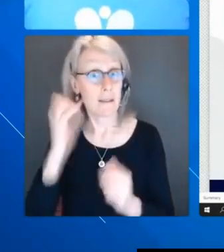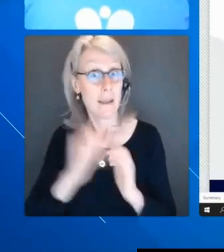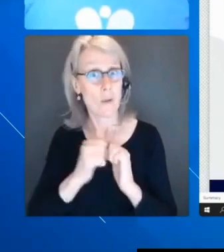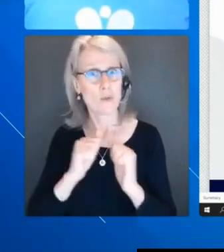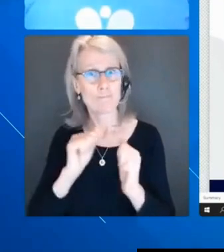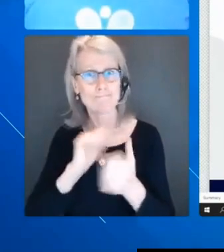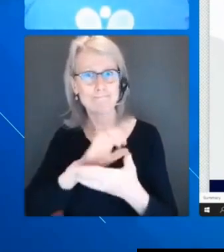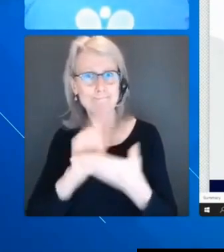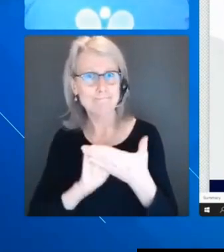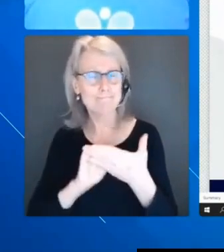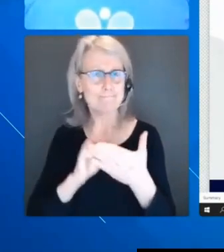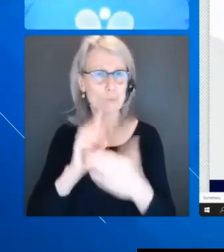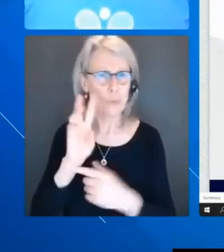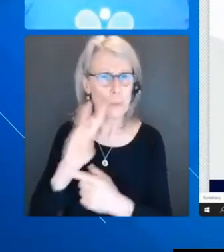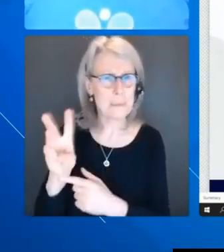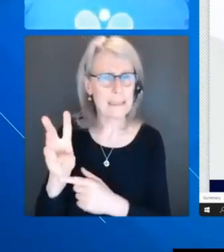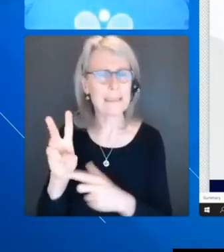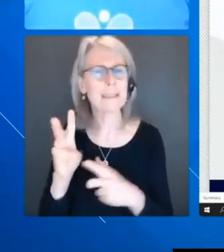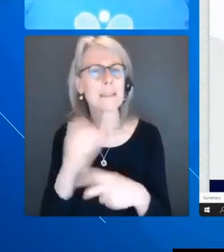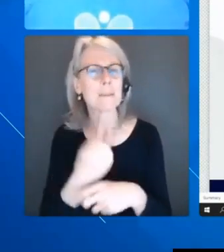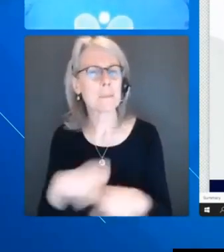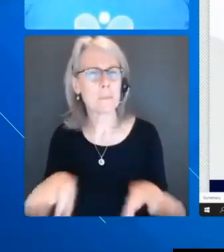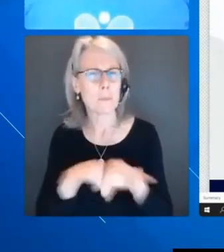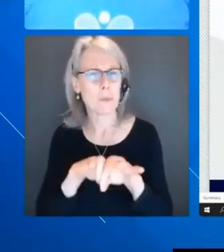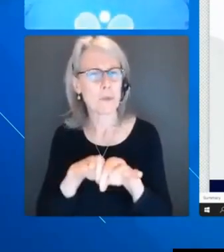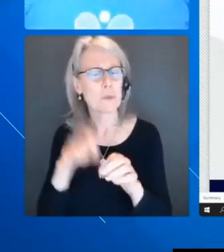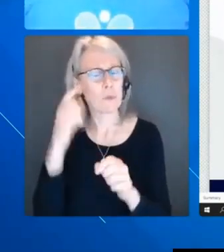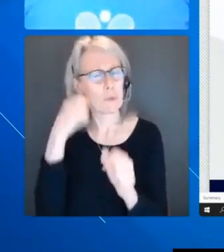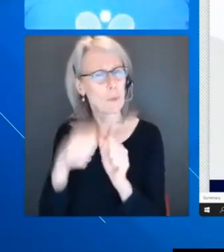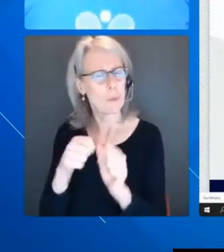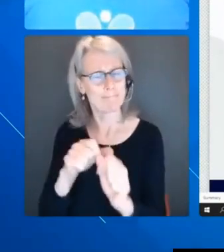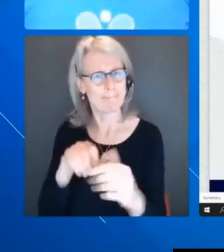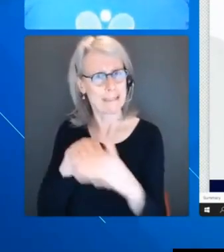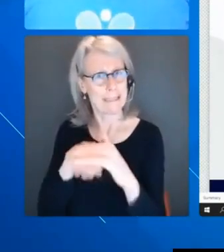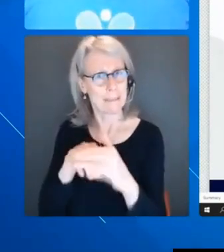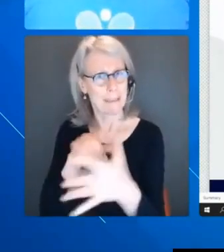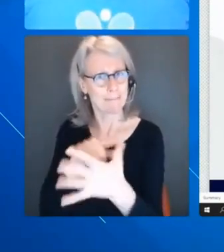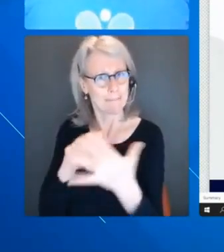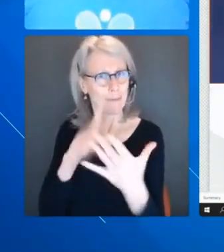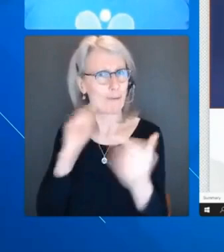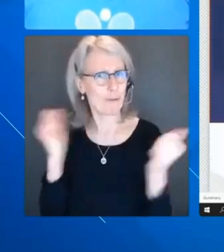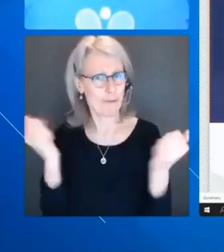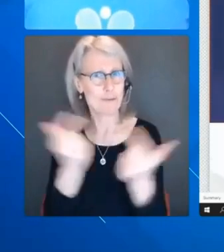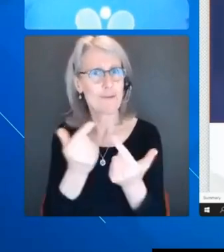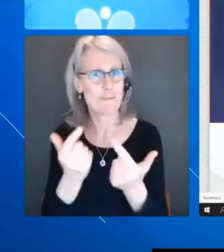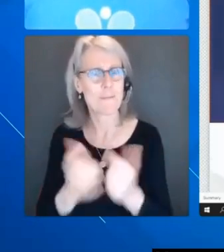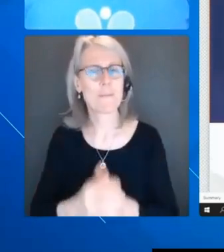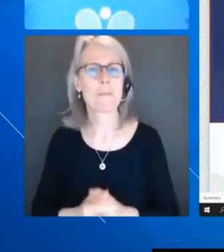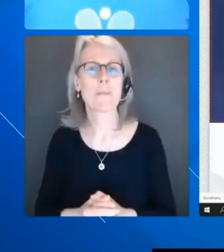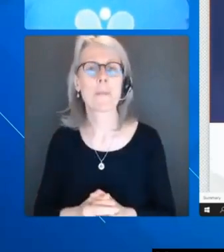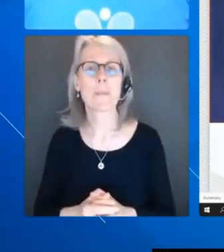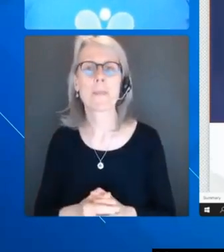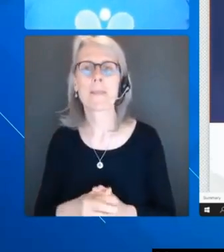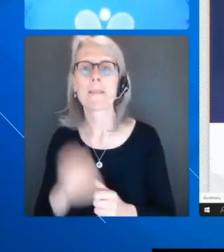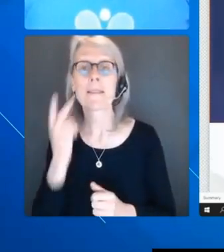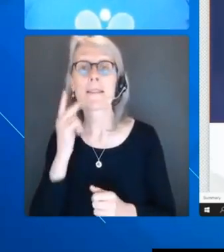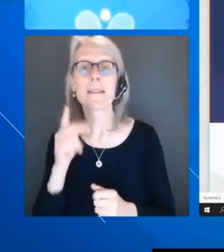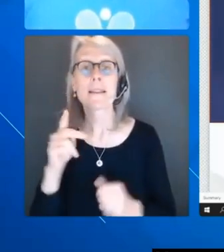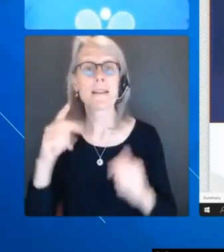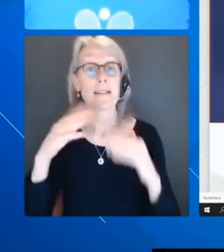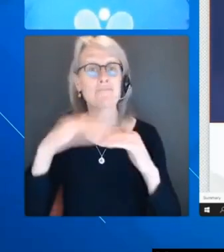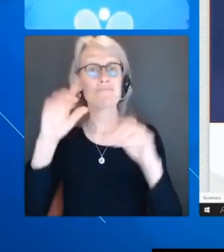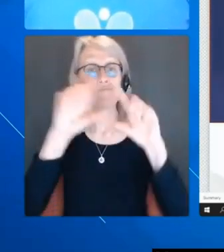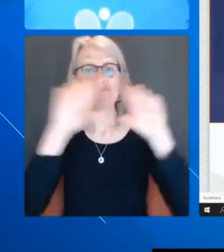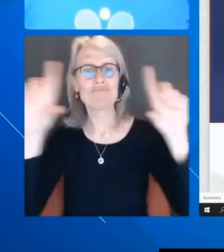website, you want to make sure that you're considering accessibility as a main important part of that component. You could see within the header